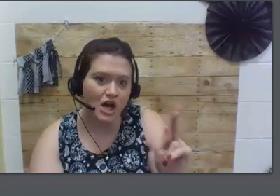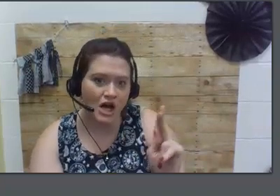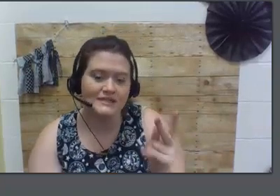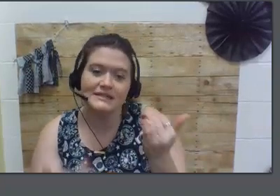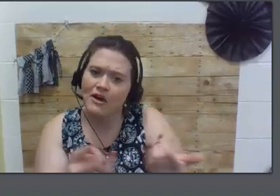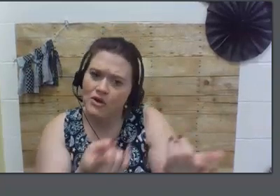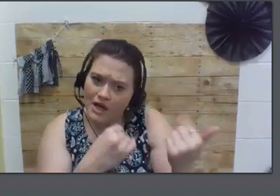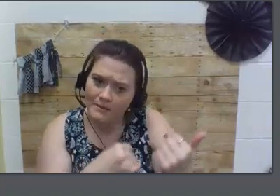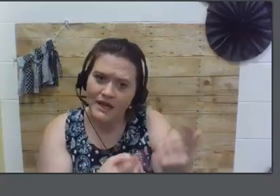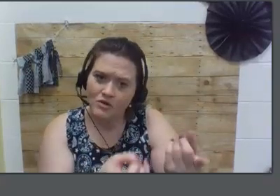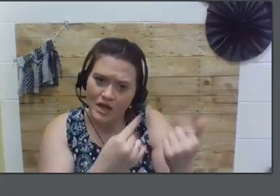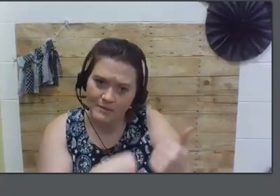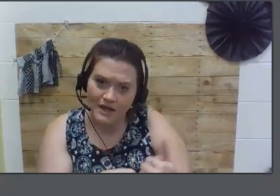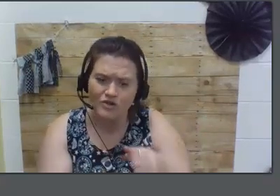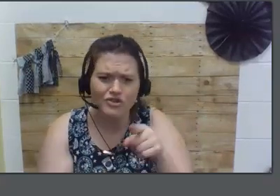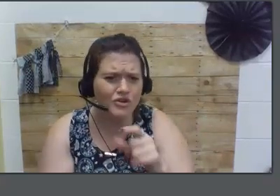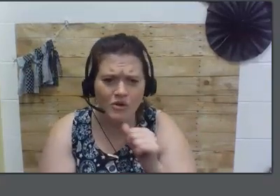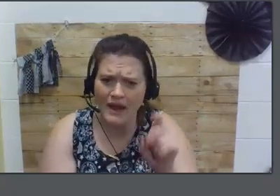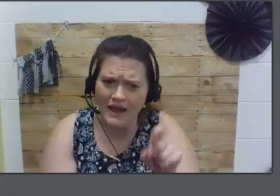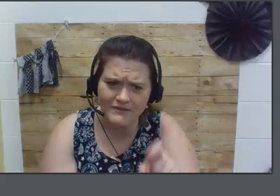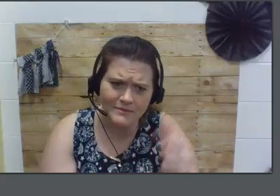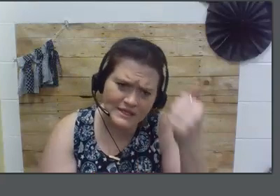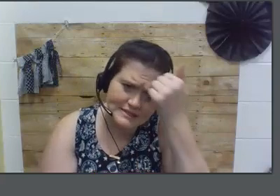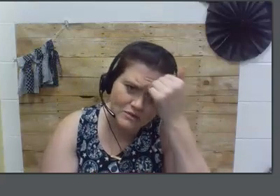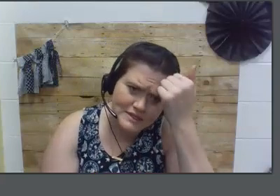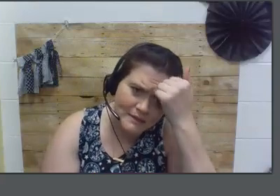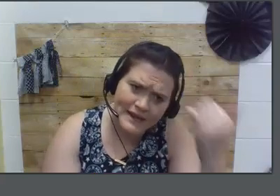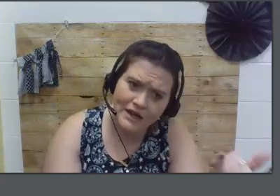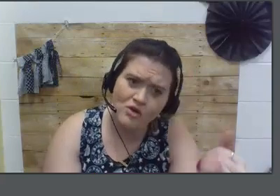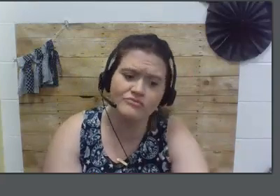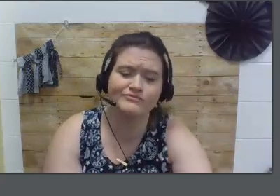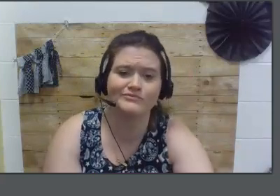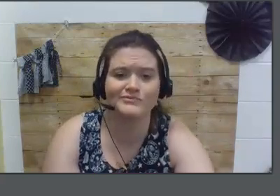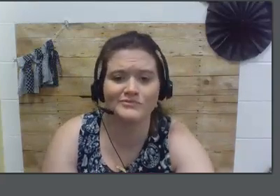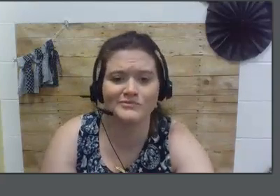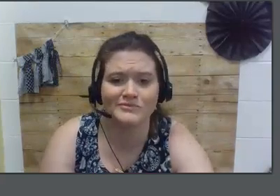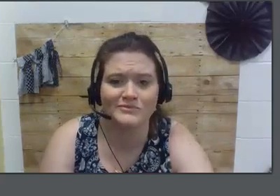Mr. Knox, now come now. You don't have to be so dumb now.